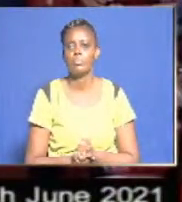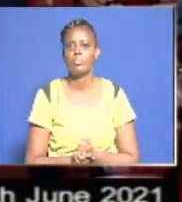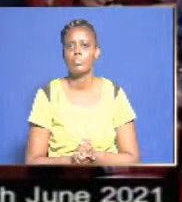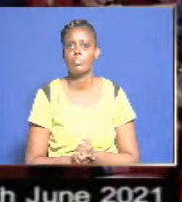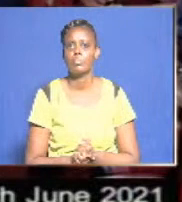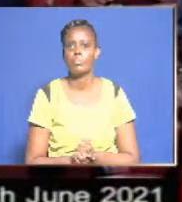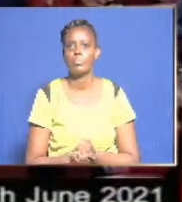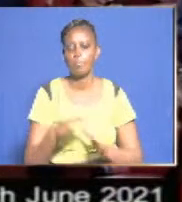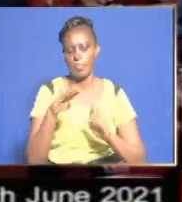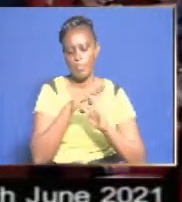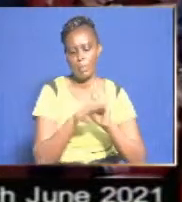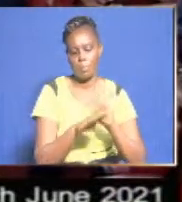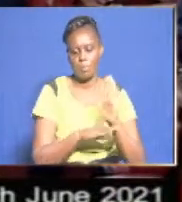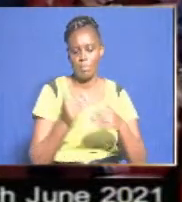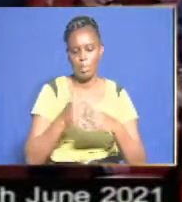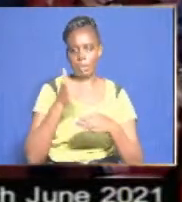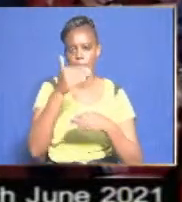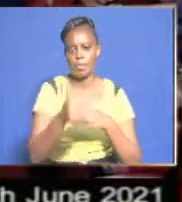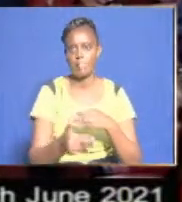Next order.